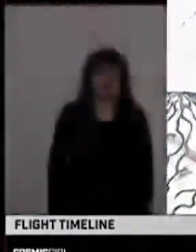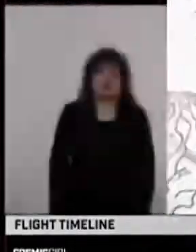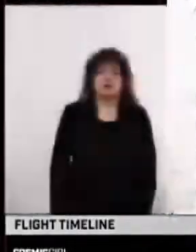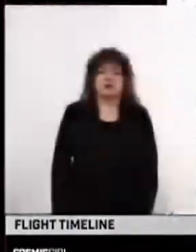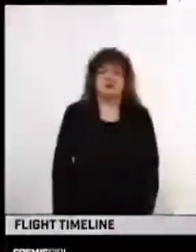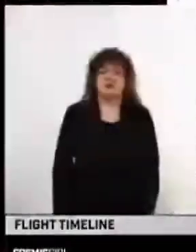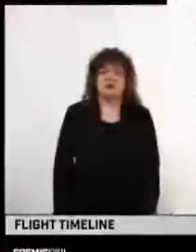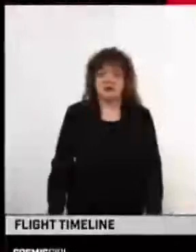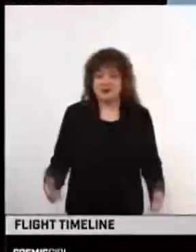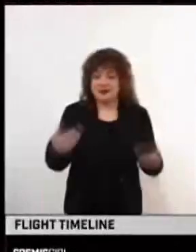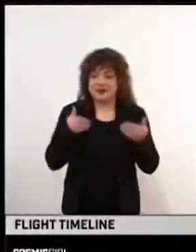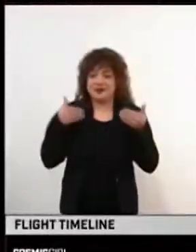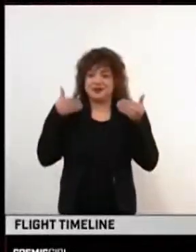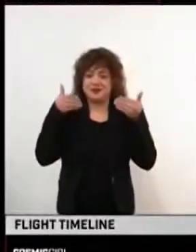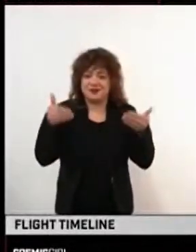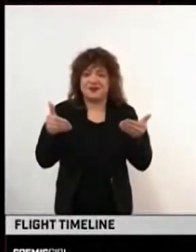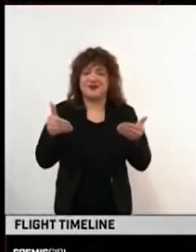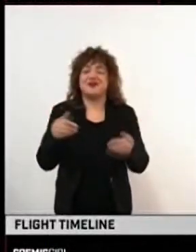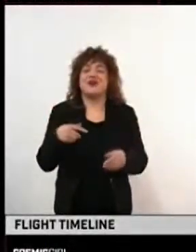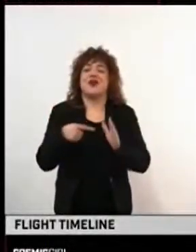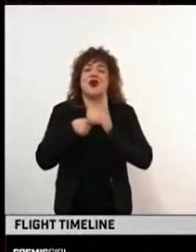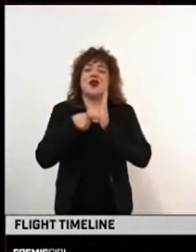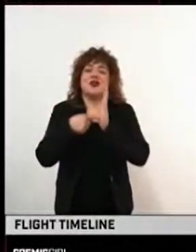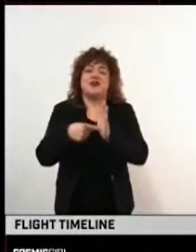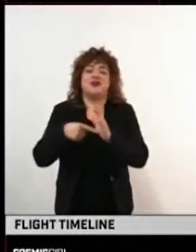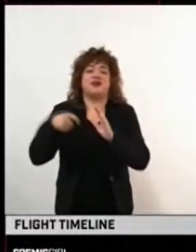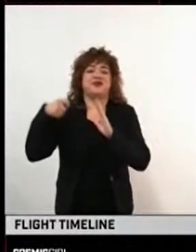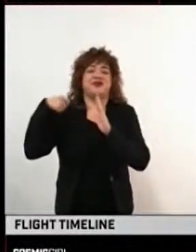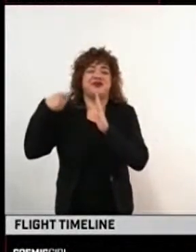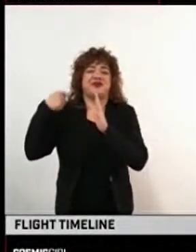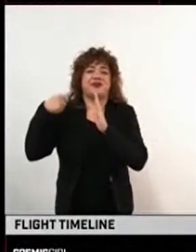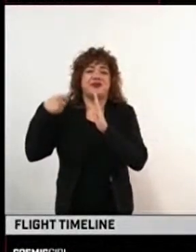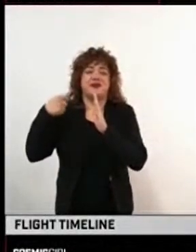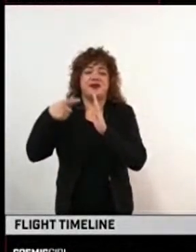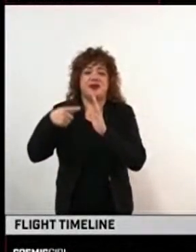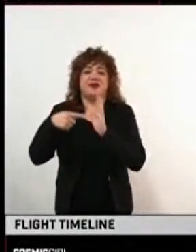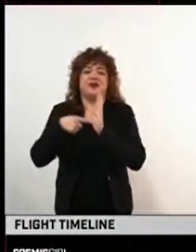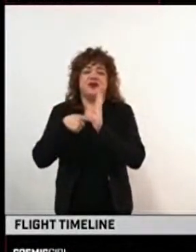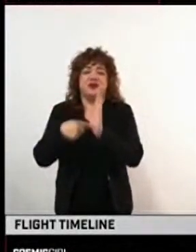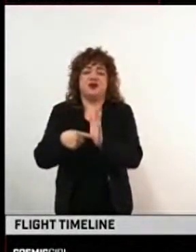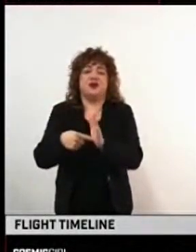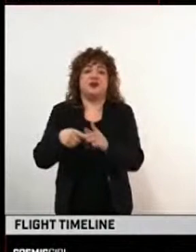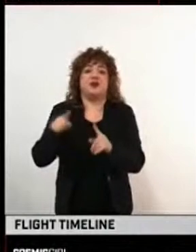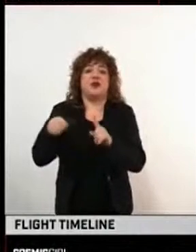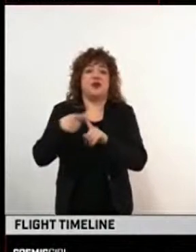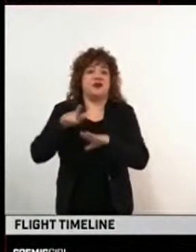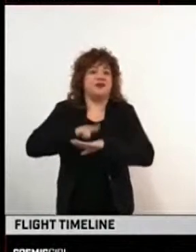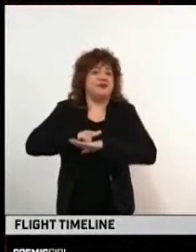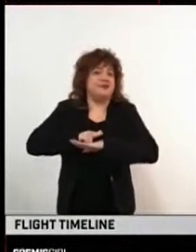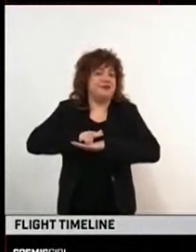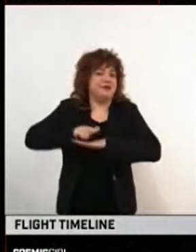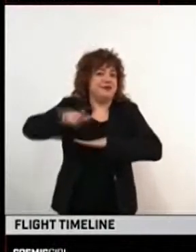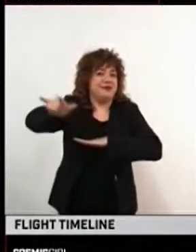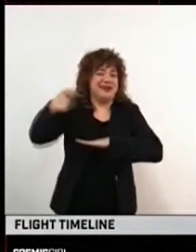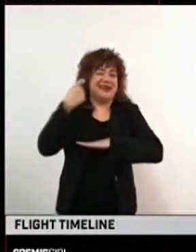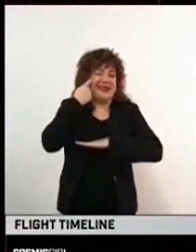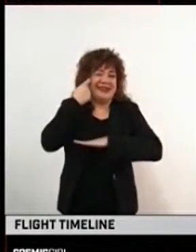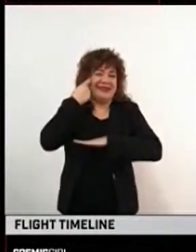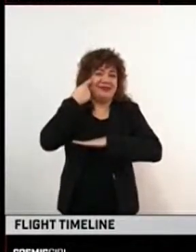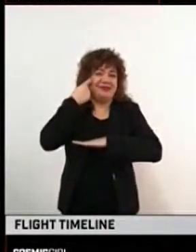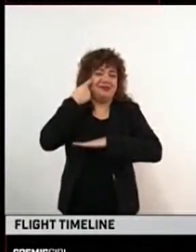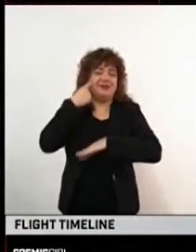Let's go ahead and take a look at a highlight reel of Cosmic Girl and Launcher 1 taking off from the Mojave Air and Spaceport earlier today. That